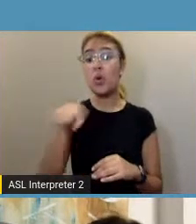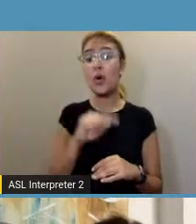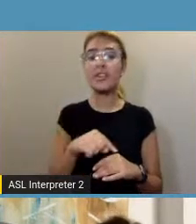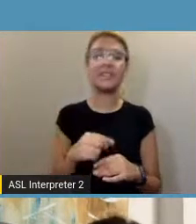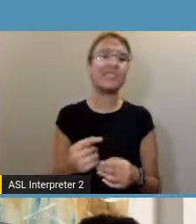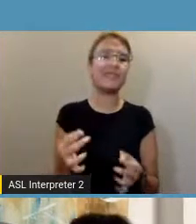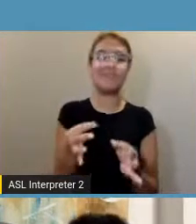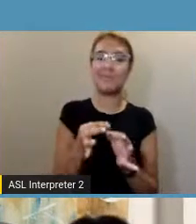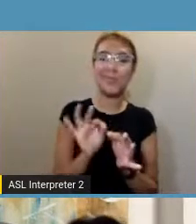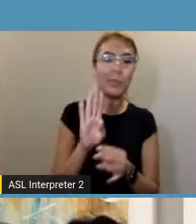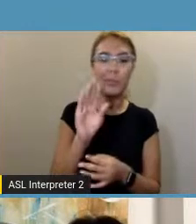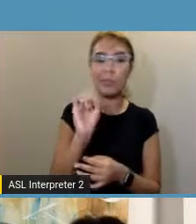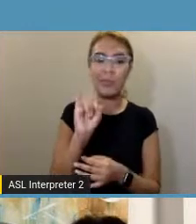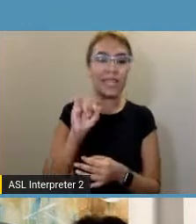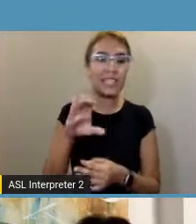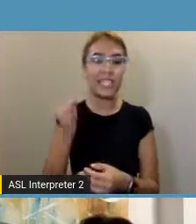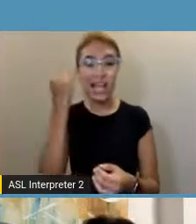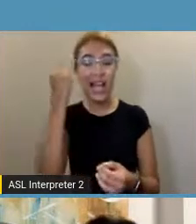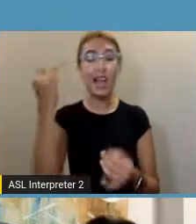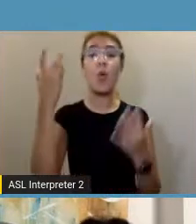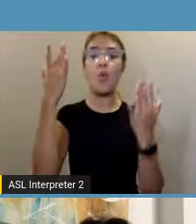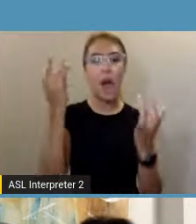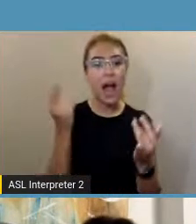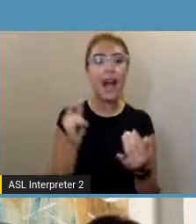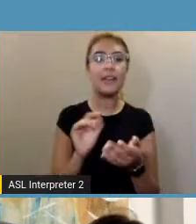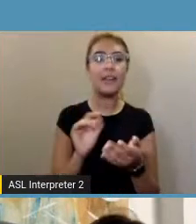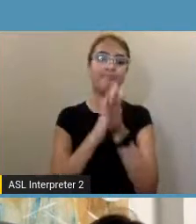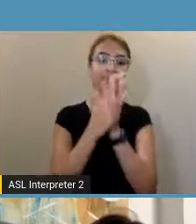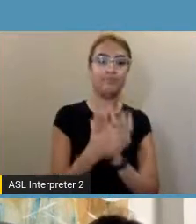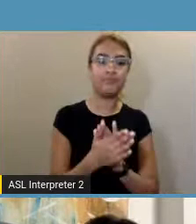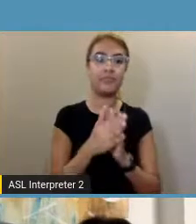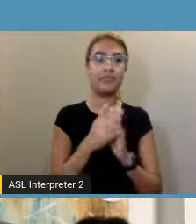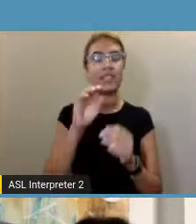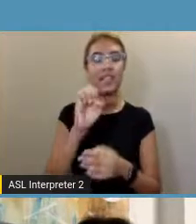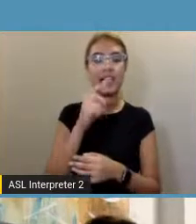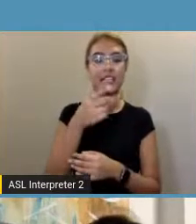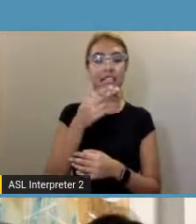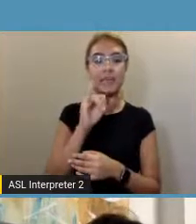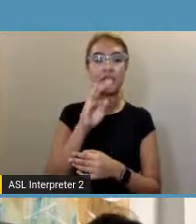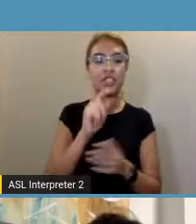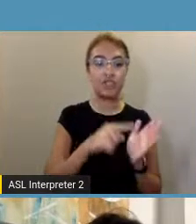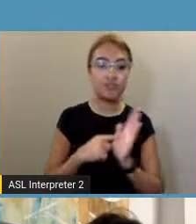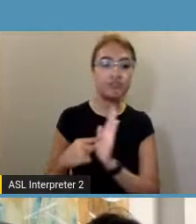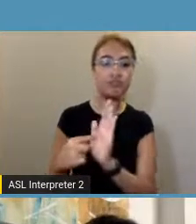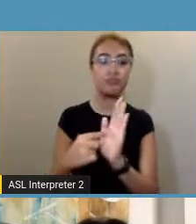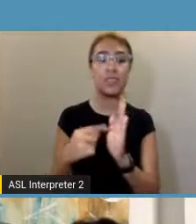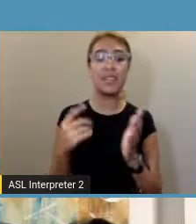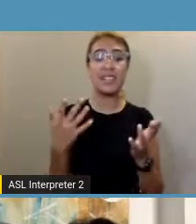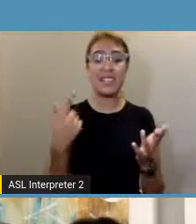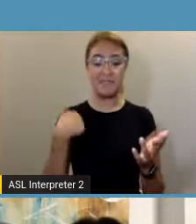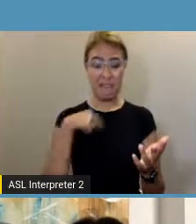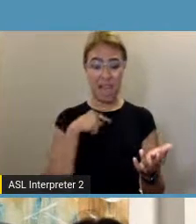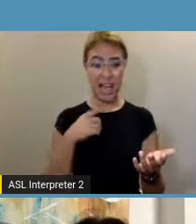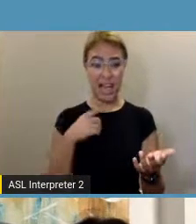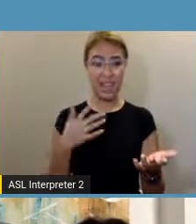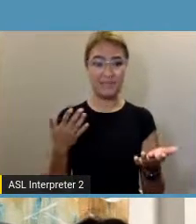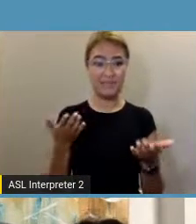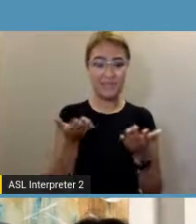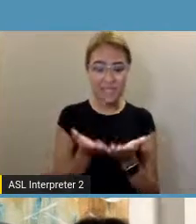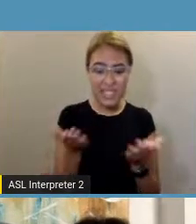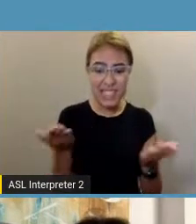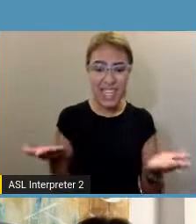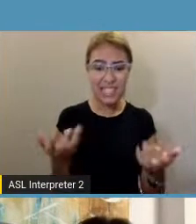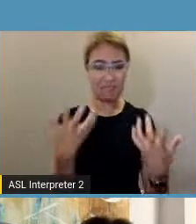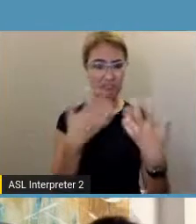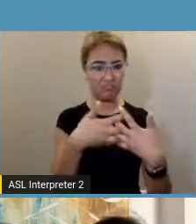basic ideas of why do an exhibition. In the end, what you have to ask yourself is my material suitable? How is it suitable?